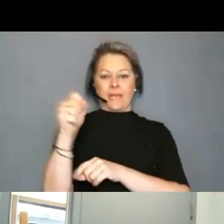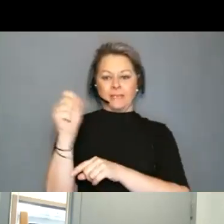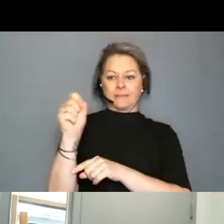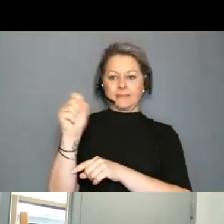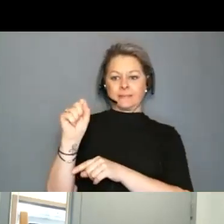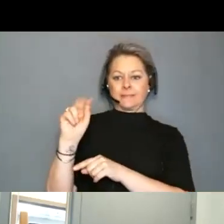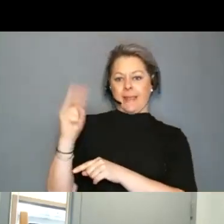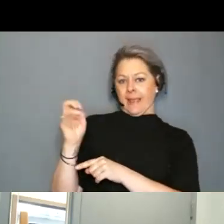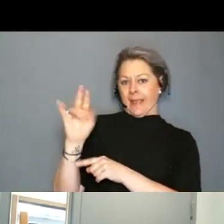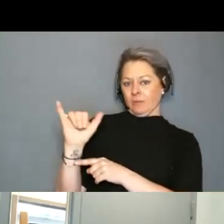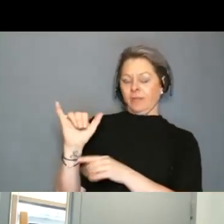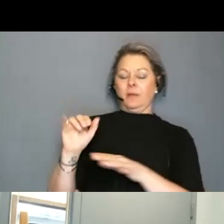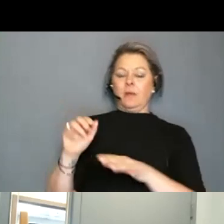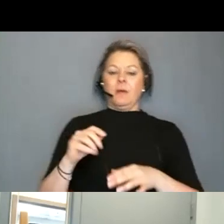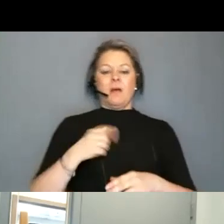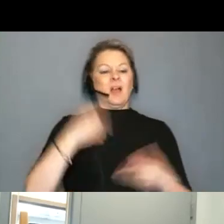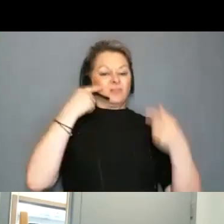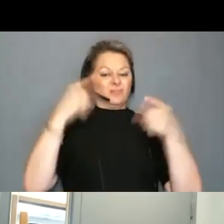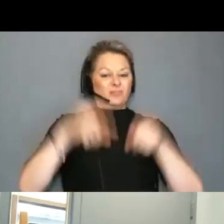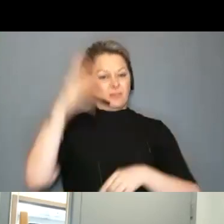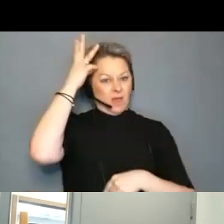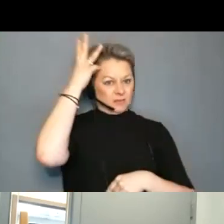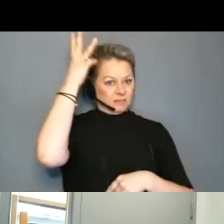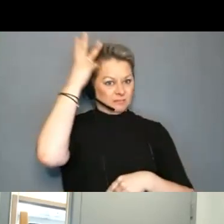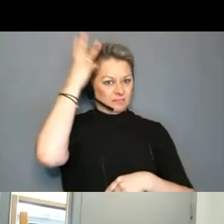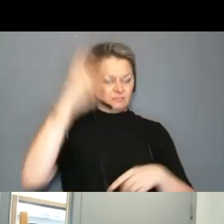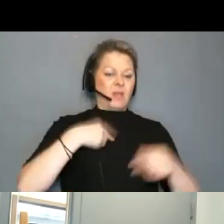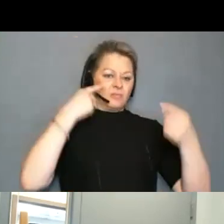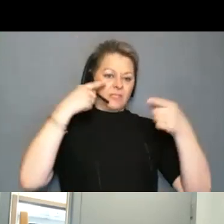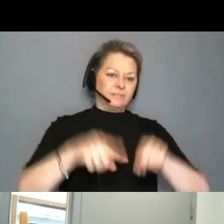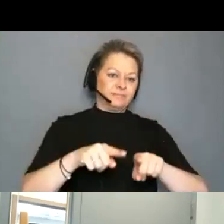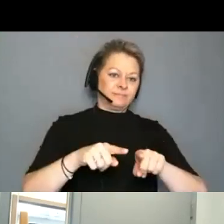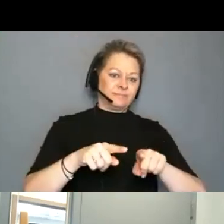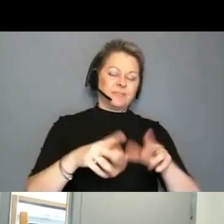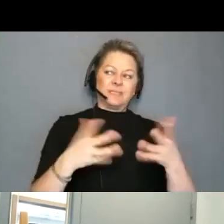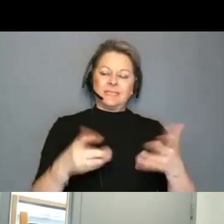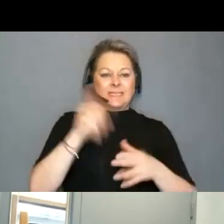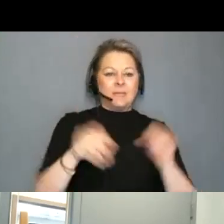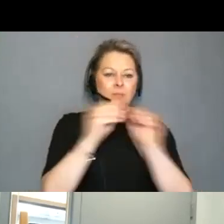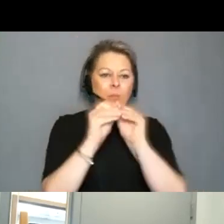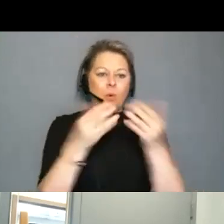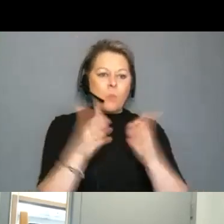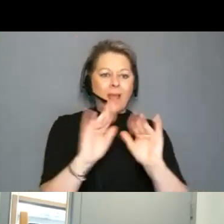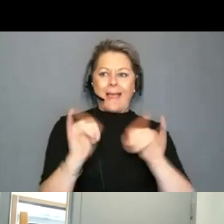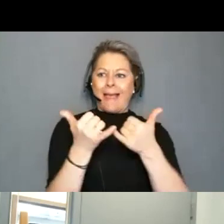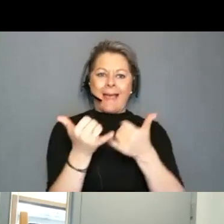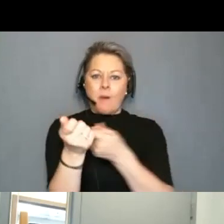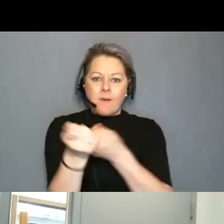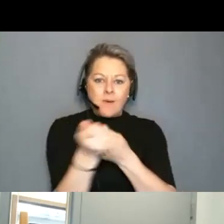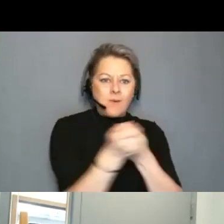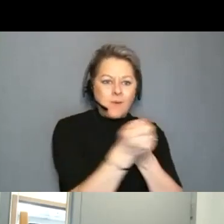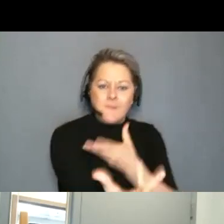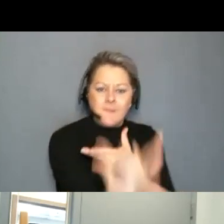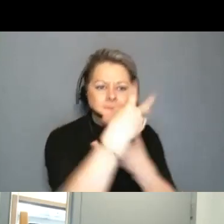I agree with you, Miles. I think there are more ways to more consistently engage with NLAD